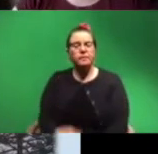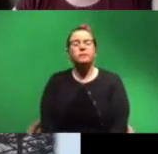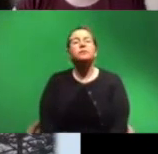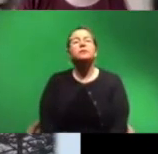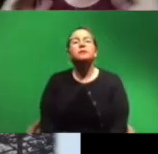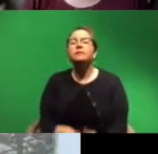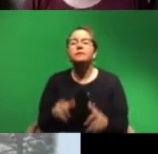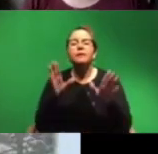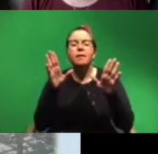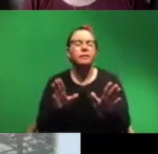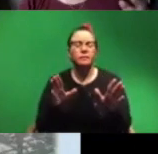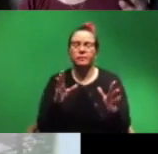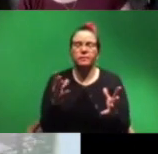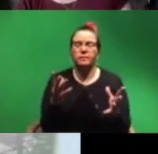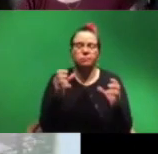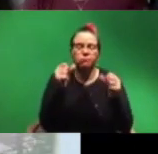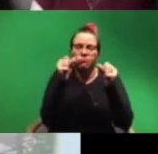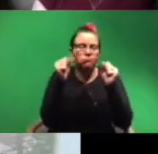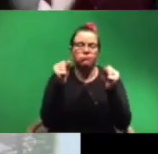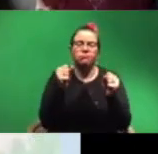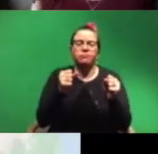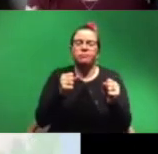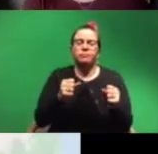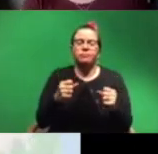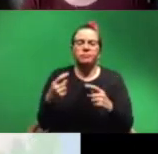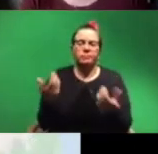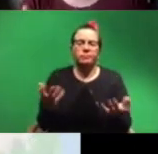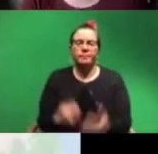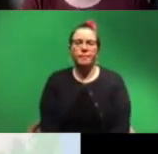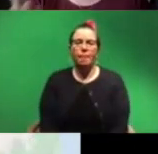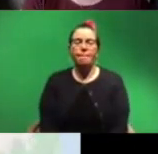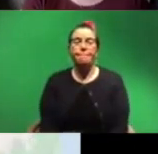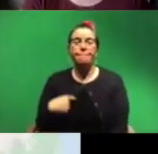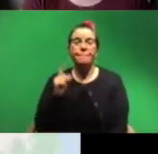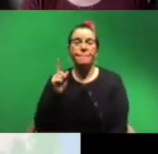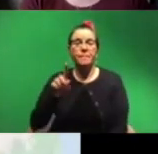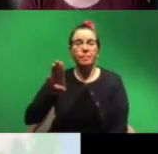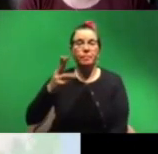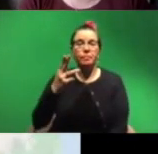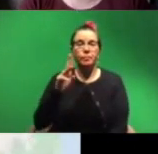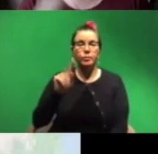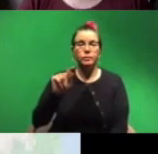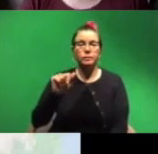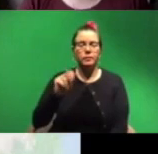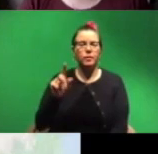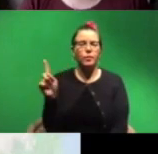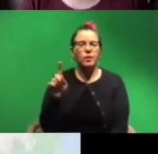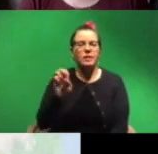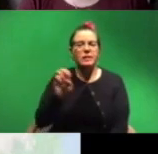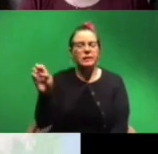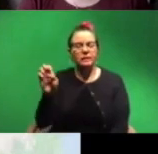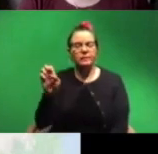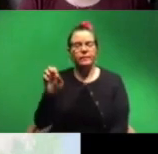amazing. It's the most incredible thing I've ever done in my life. And I got to go to the country of Bhutan, which is out in the east of the